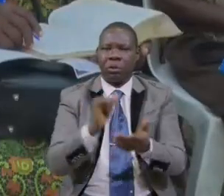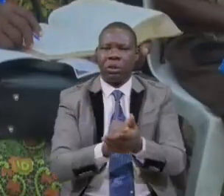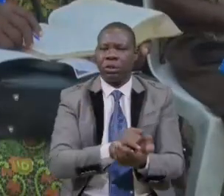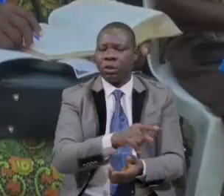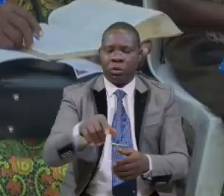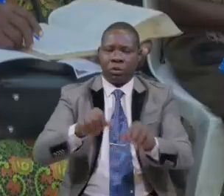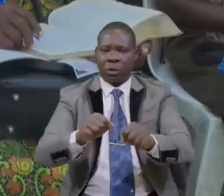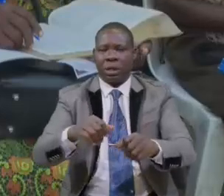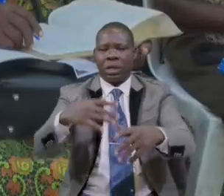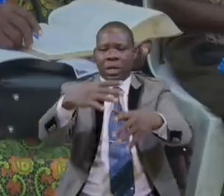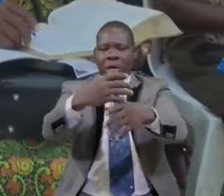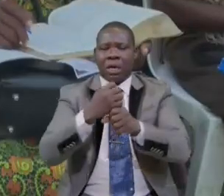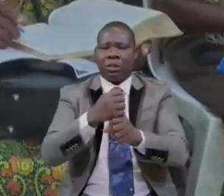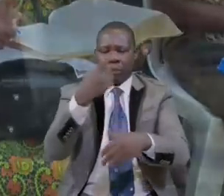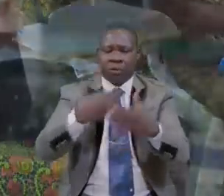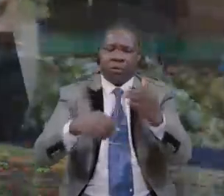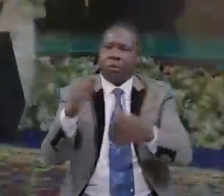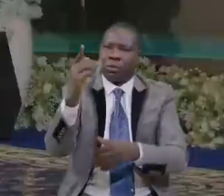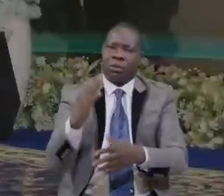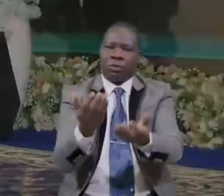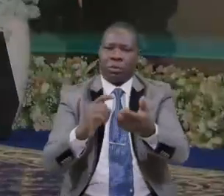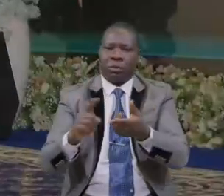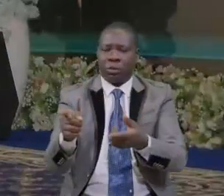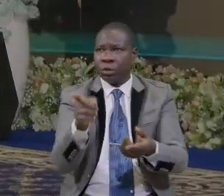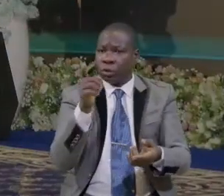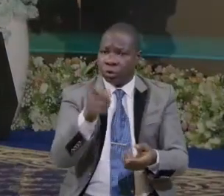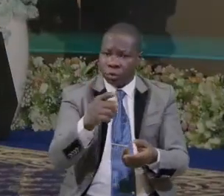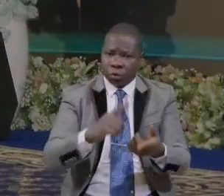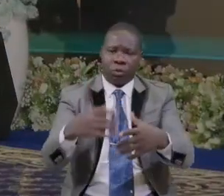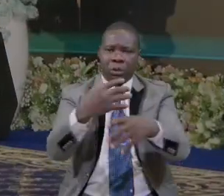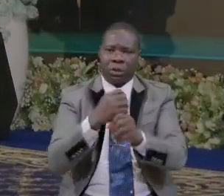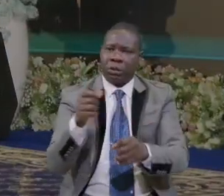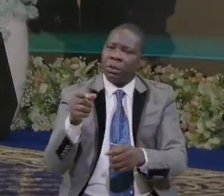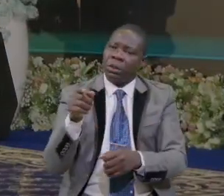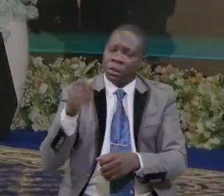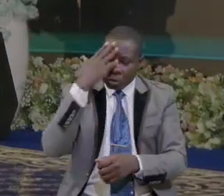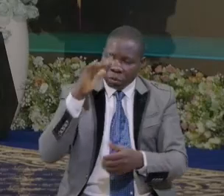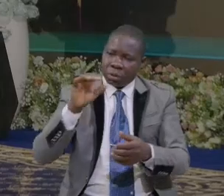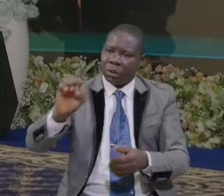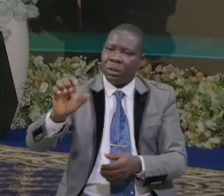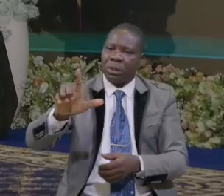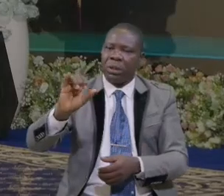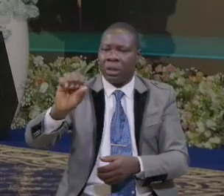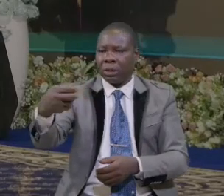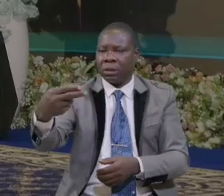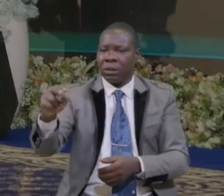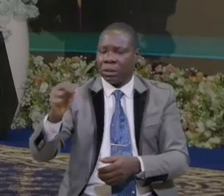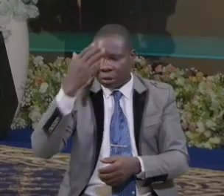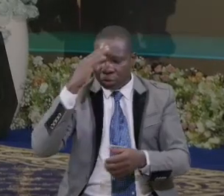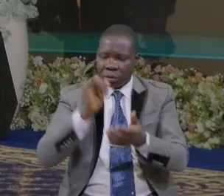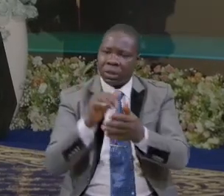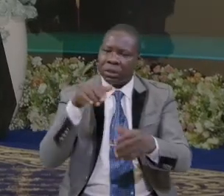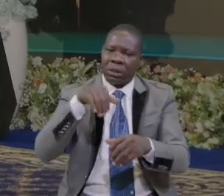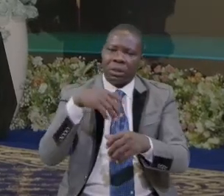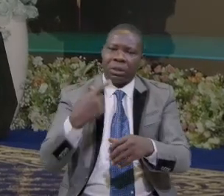God wants to achieve. He knew, that's Elisha, that the nation in which he lived, in which he ministered,